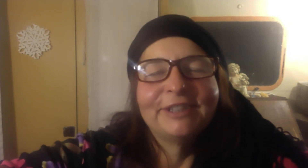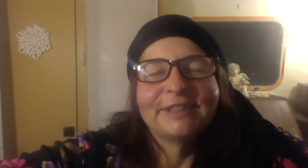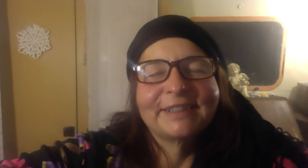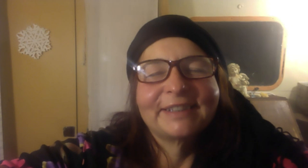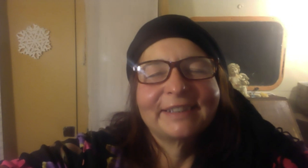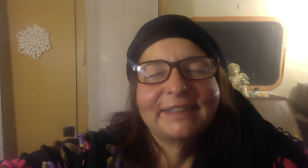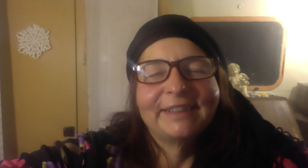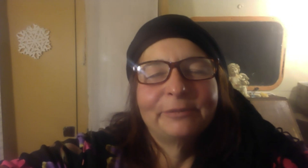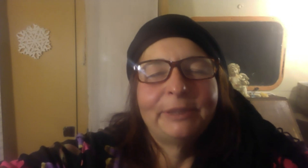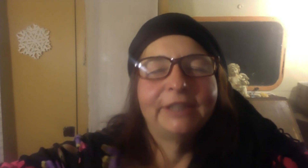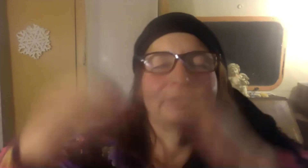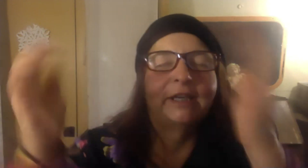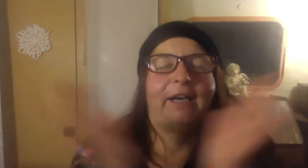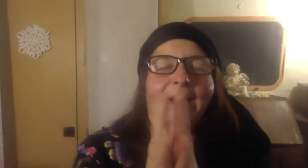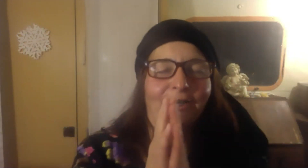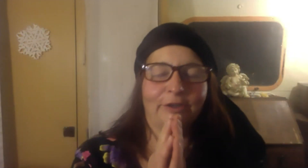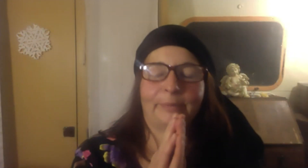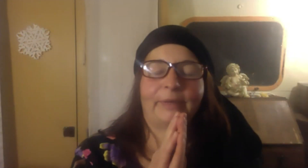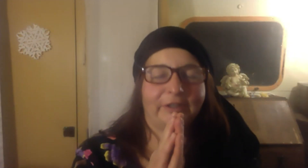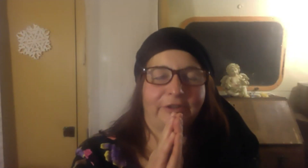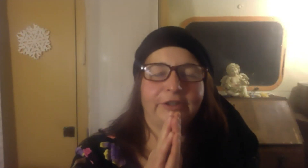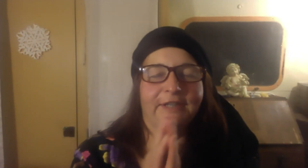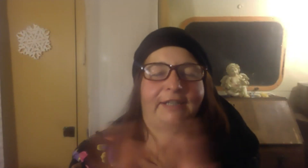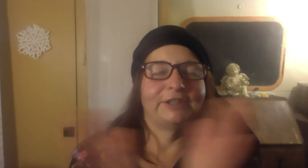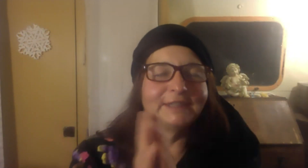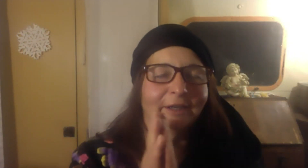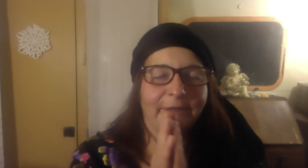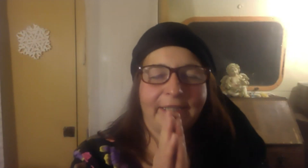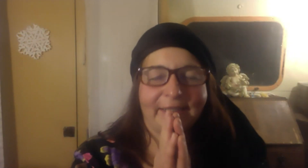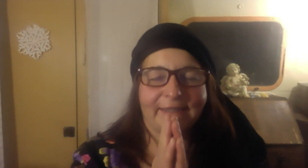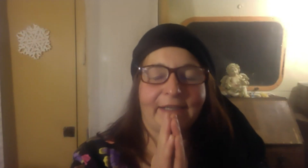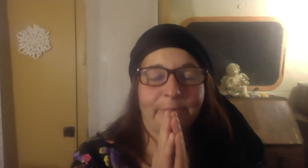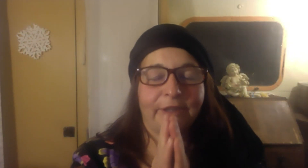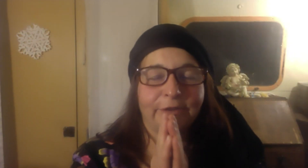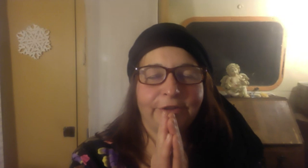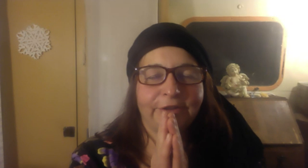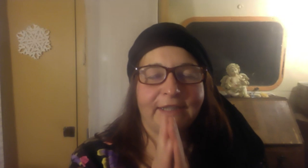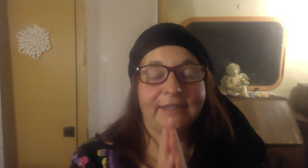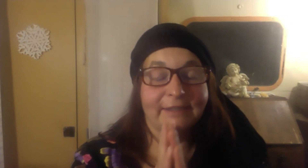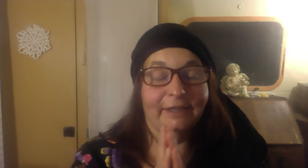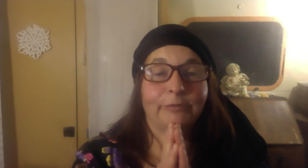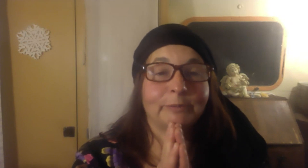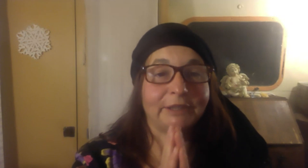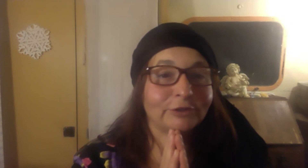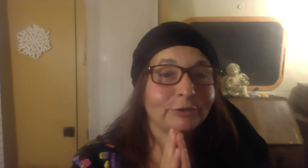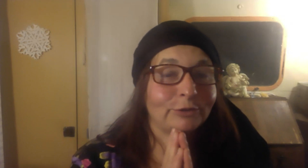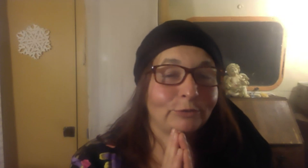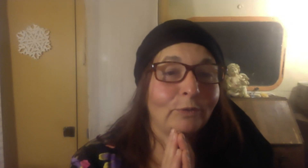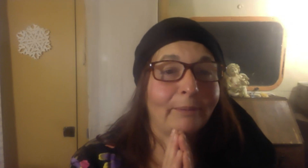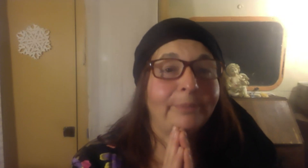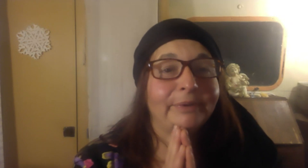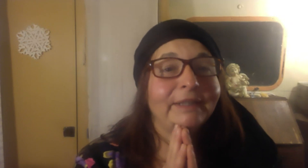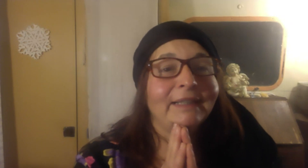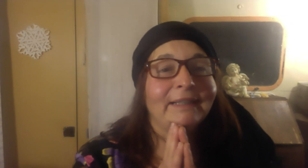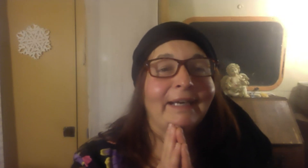she was, because I call her Mother Earth, and she said, yes, I am Mother Earth, and it's time for my children to grow